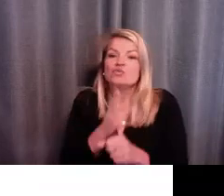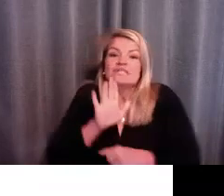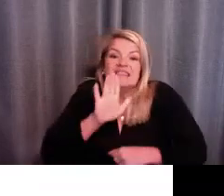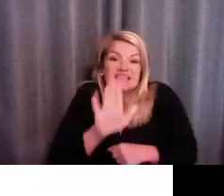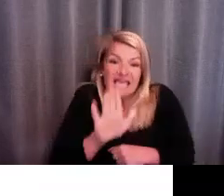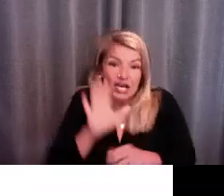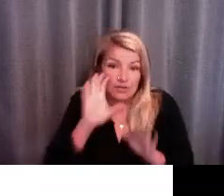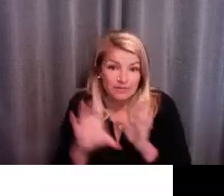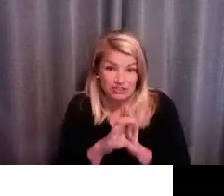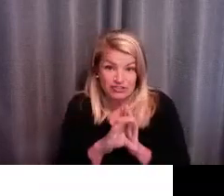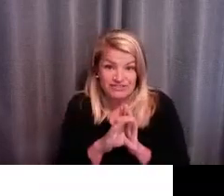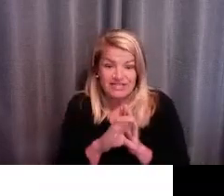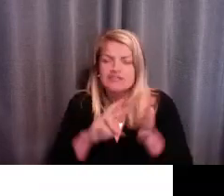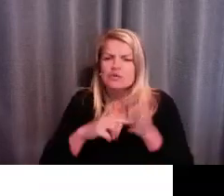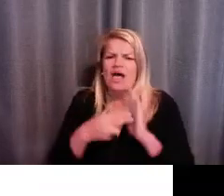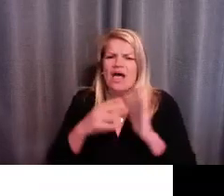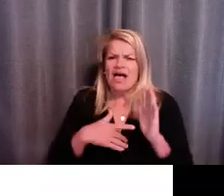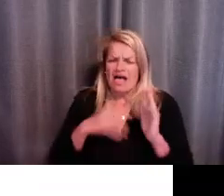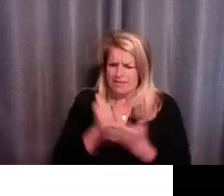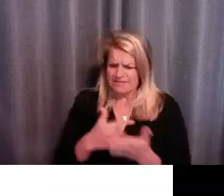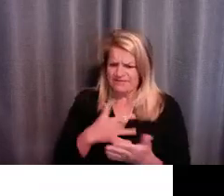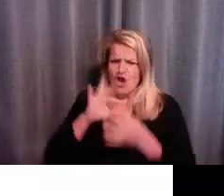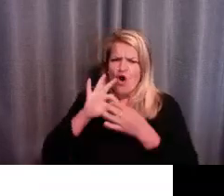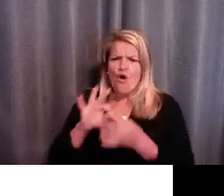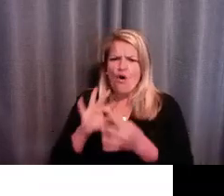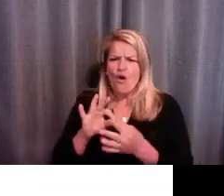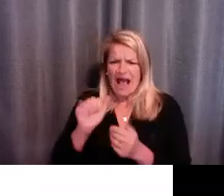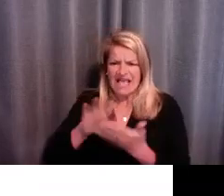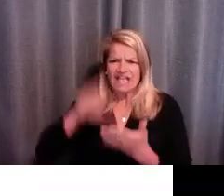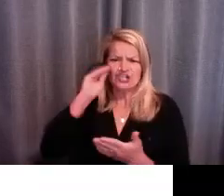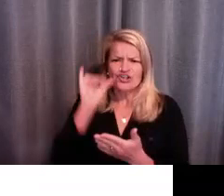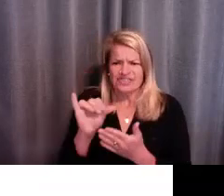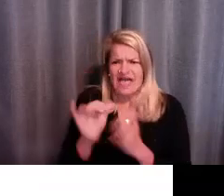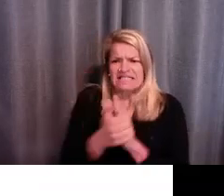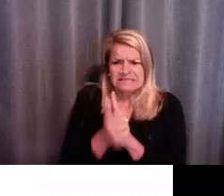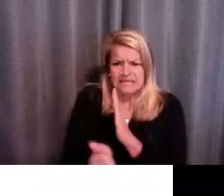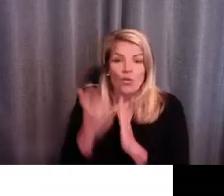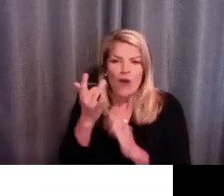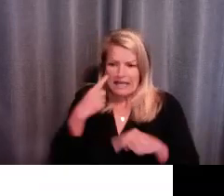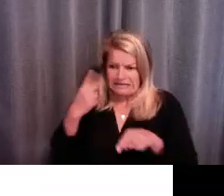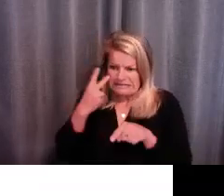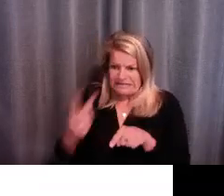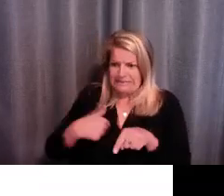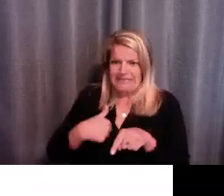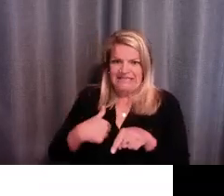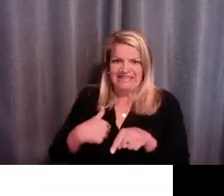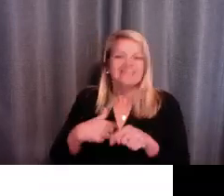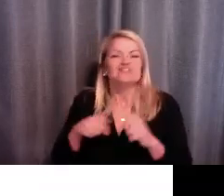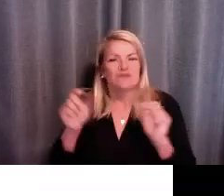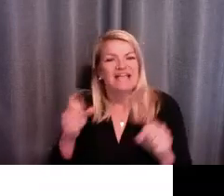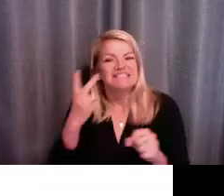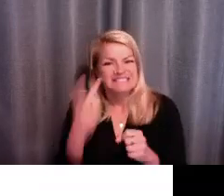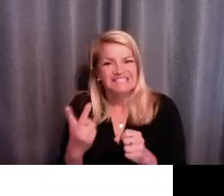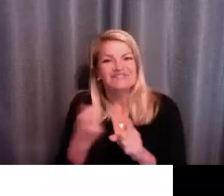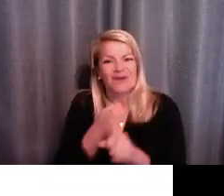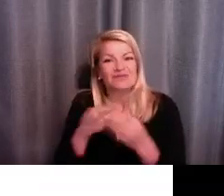creates more relevance and connection to the new introduced skills and ideas that are presented in the story.